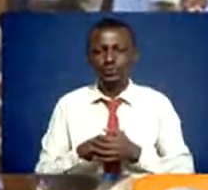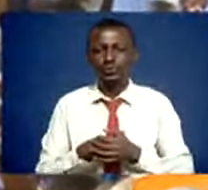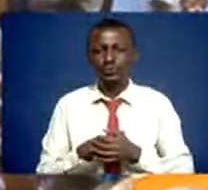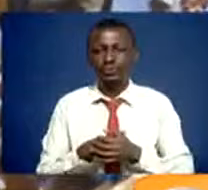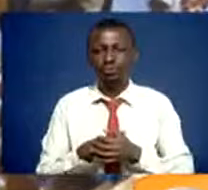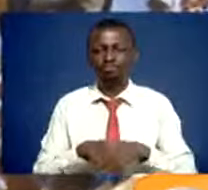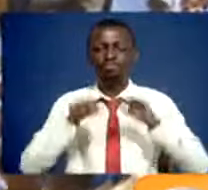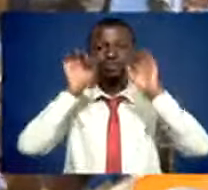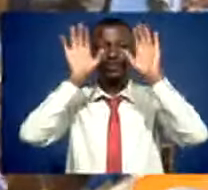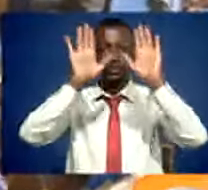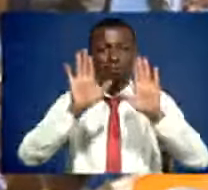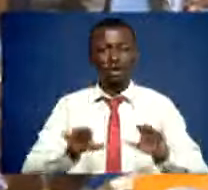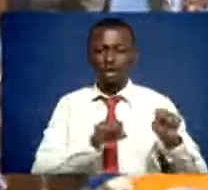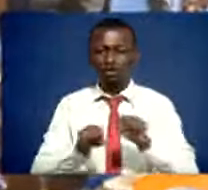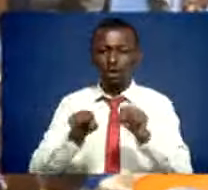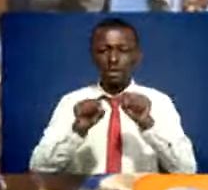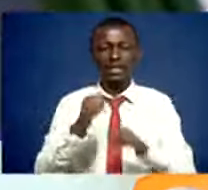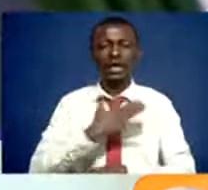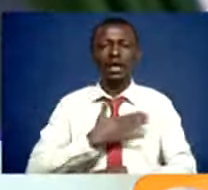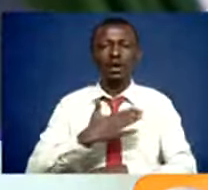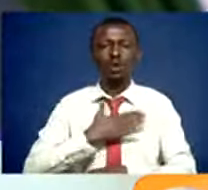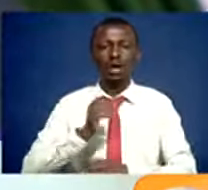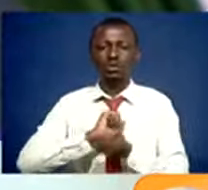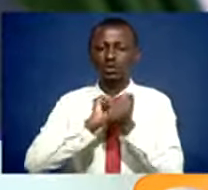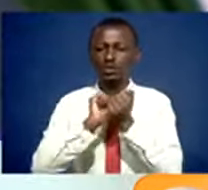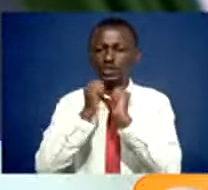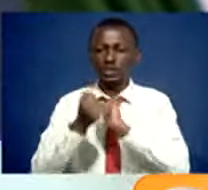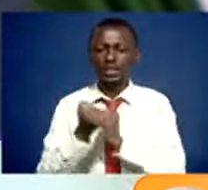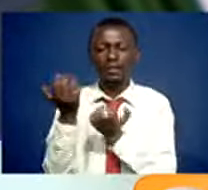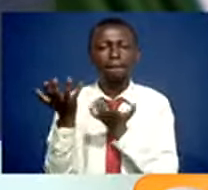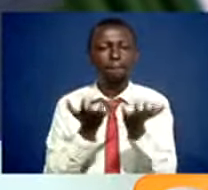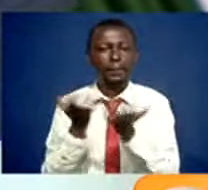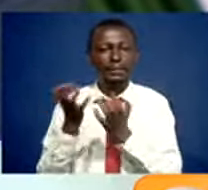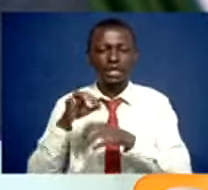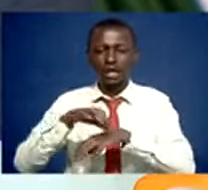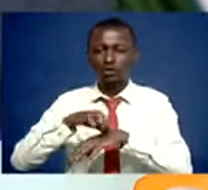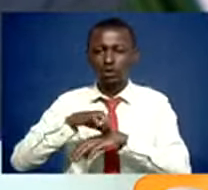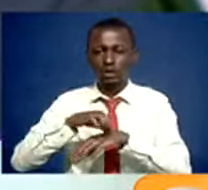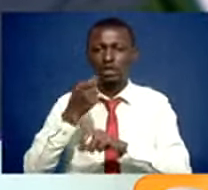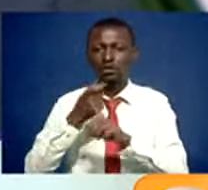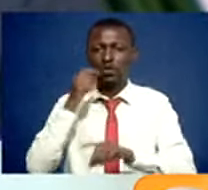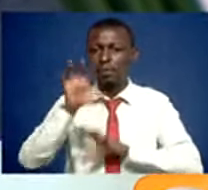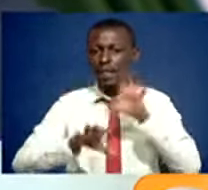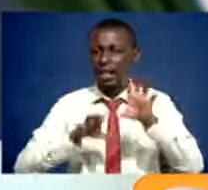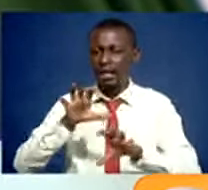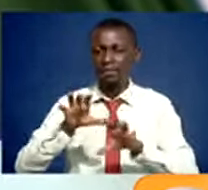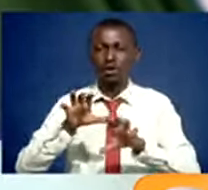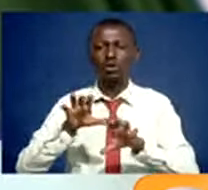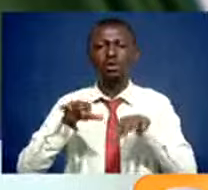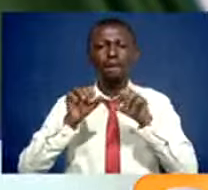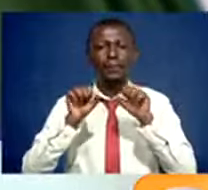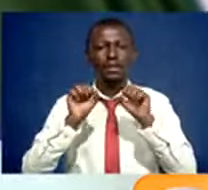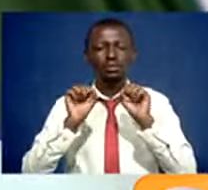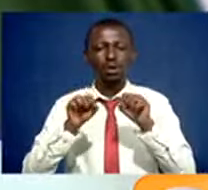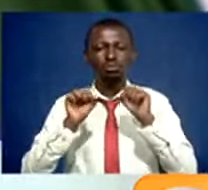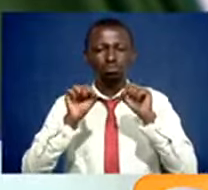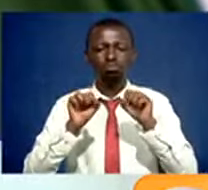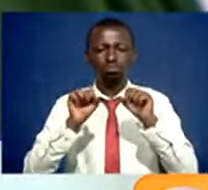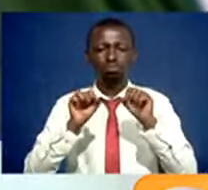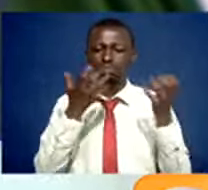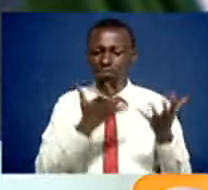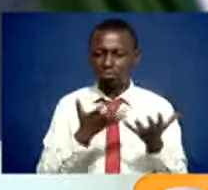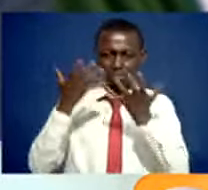to our strategy that we transform the leather value chain from one driven by exports of raw material